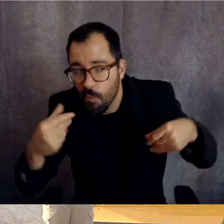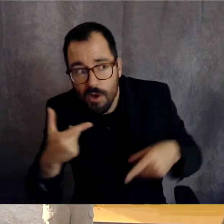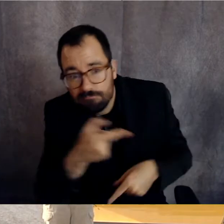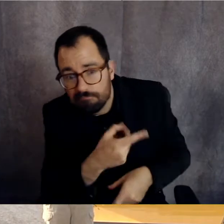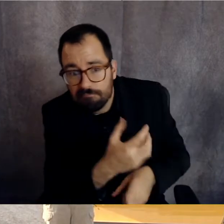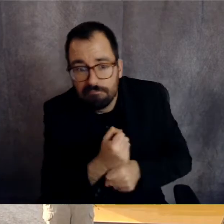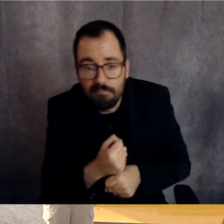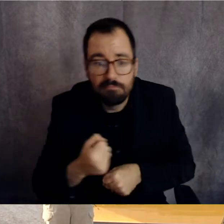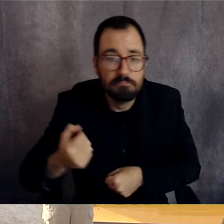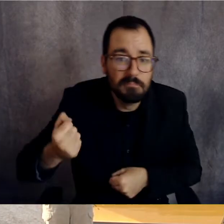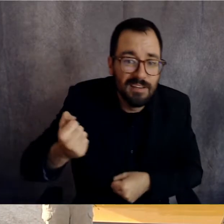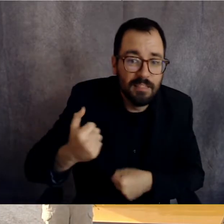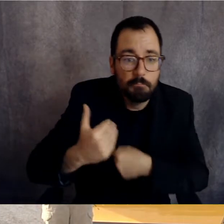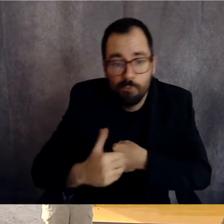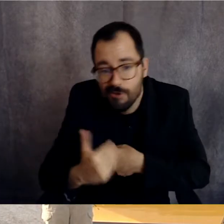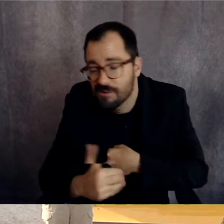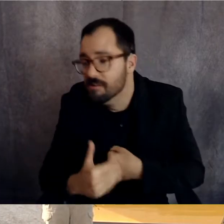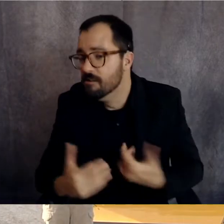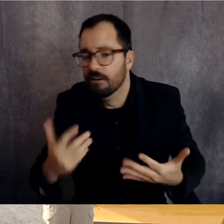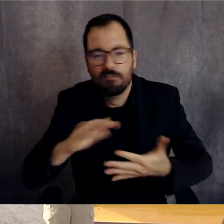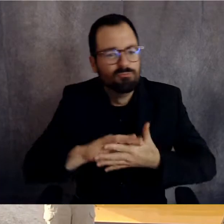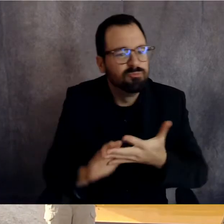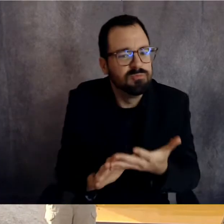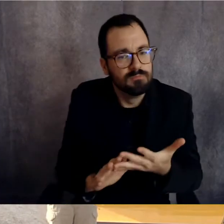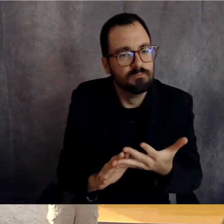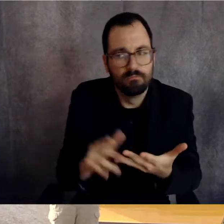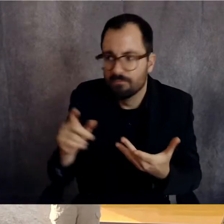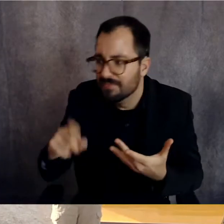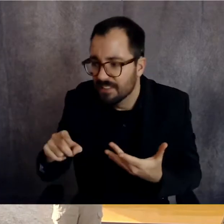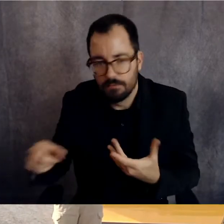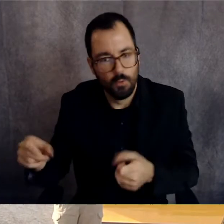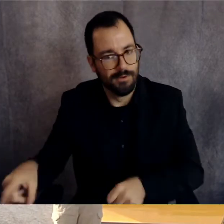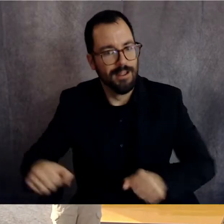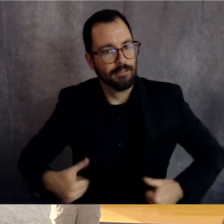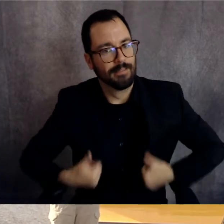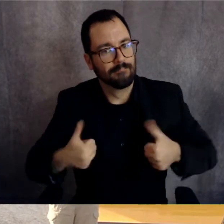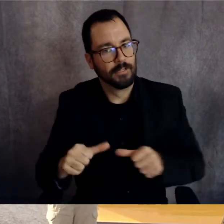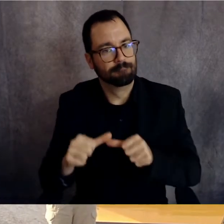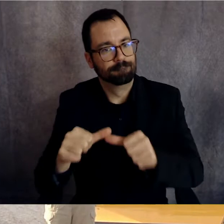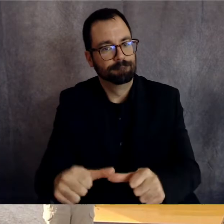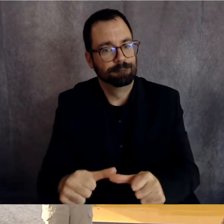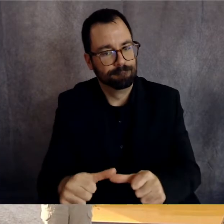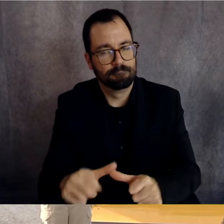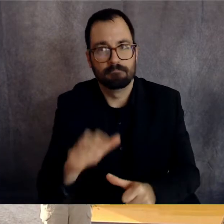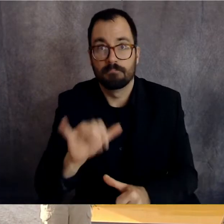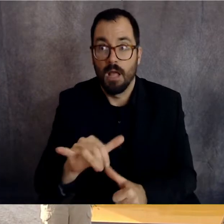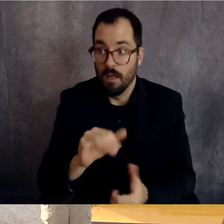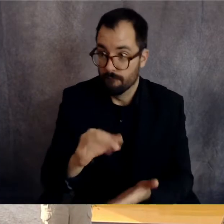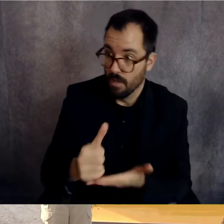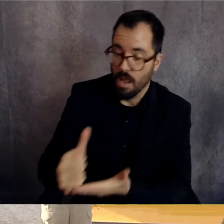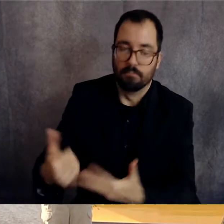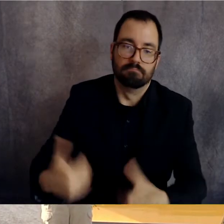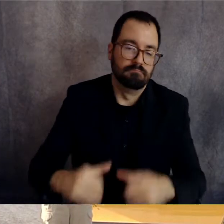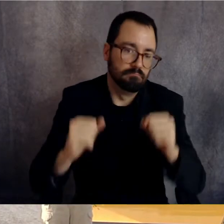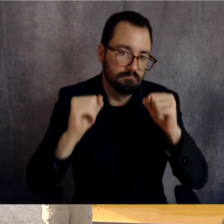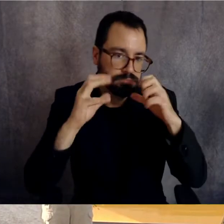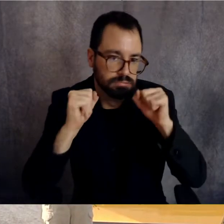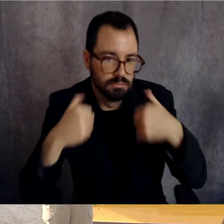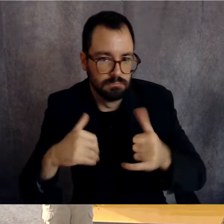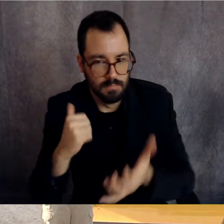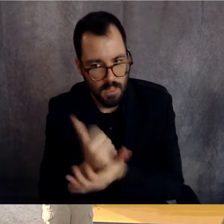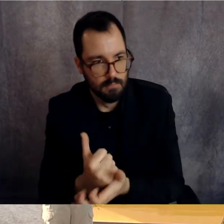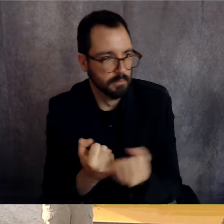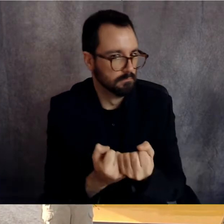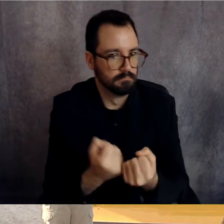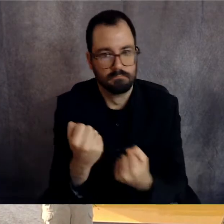milk, bread, if they need the supplies that they need to be living on. So if you could help, that'd be incredible. We need everyone to continue